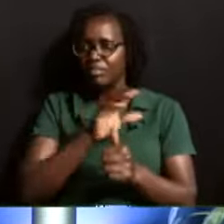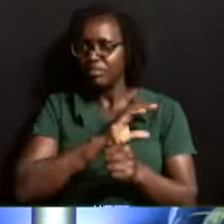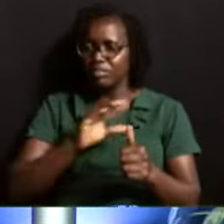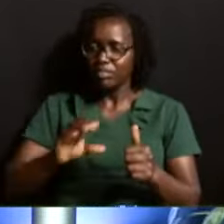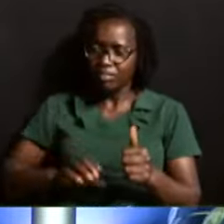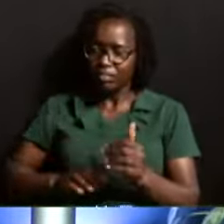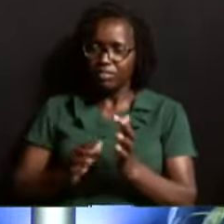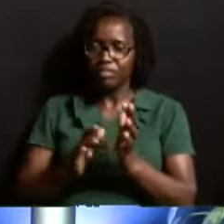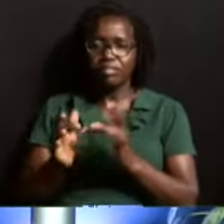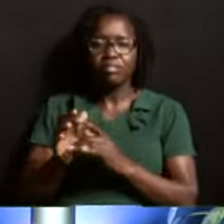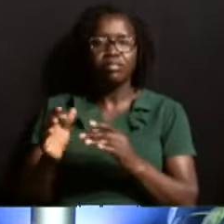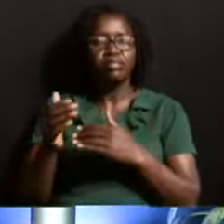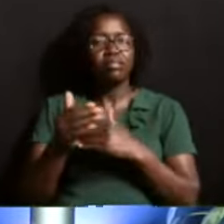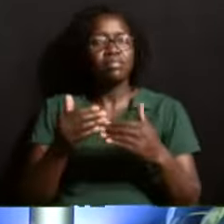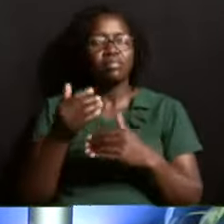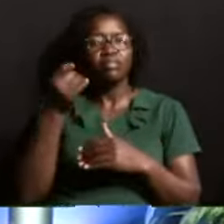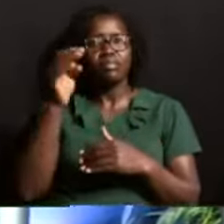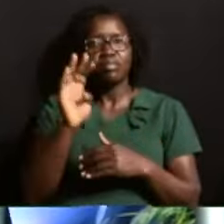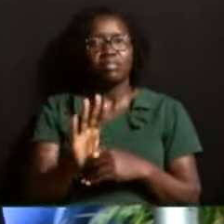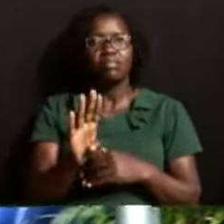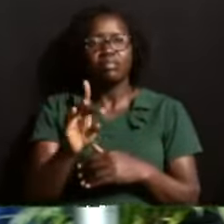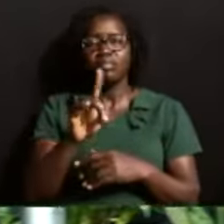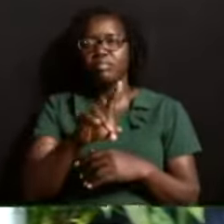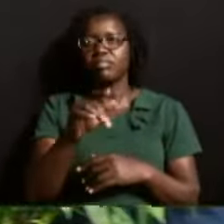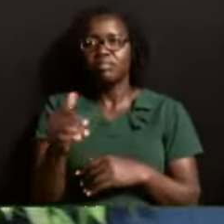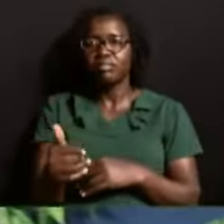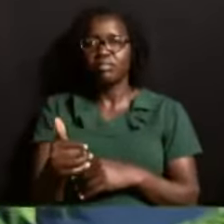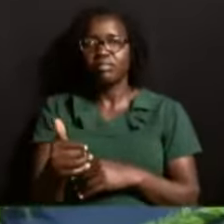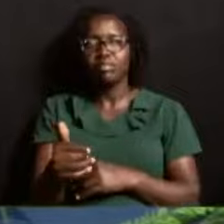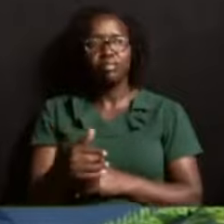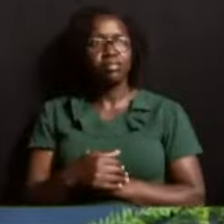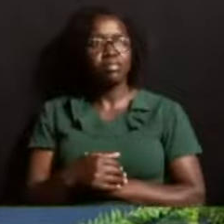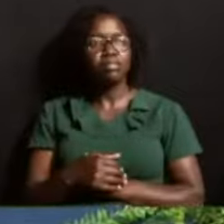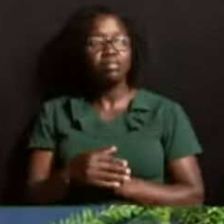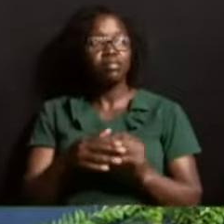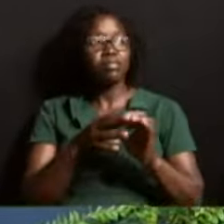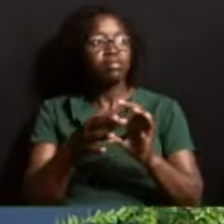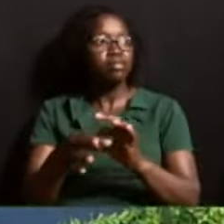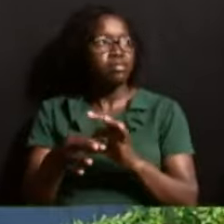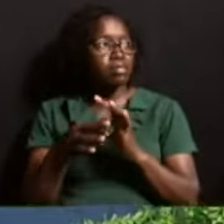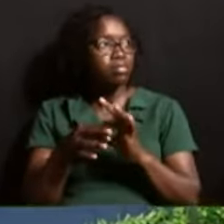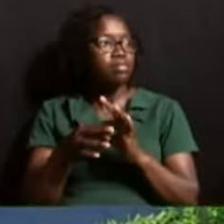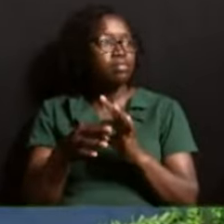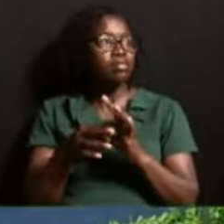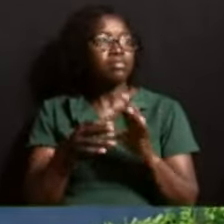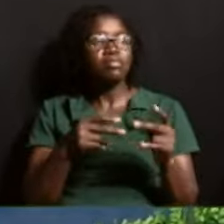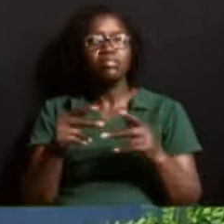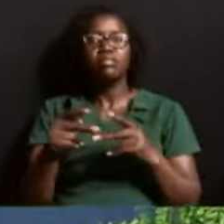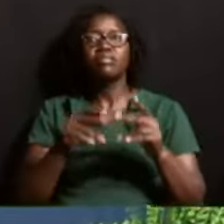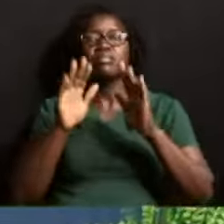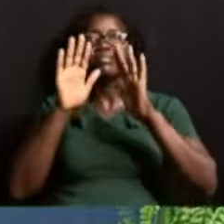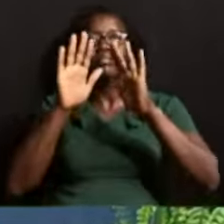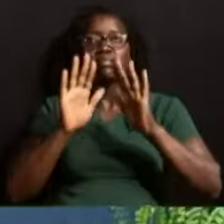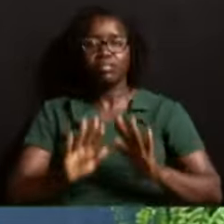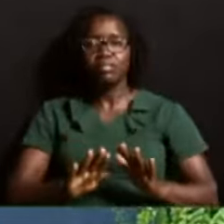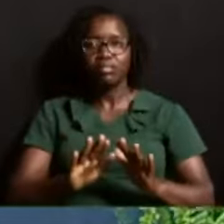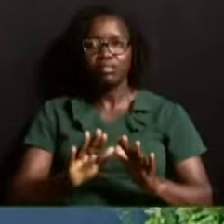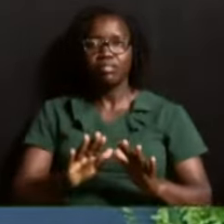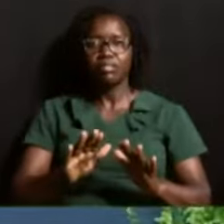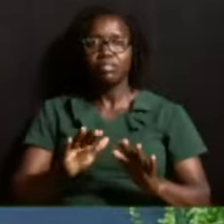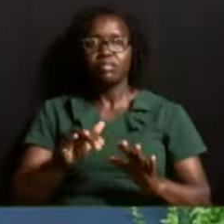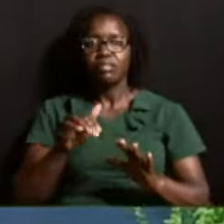the closer you will be to one another. Unity is very, very important. It